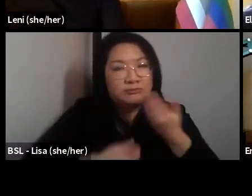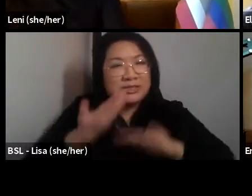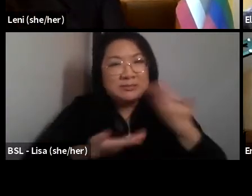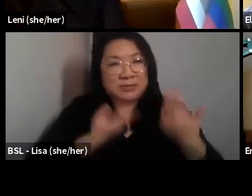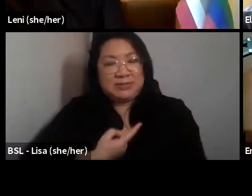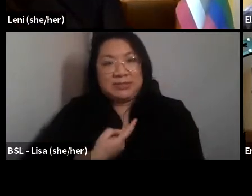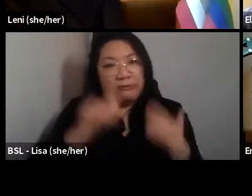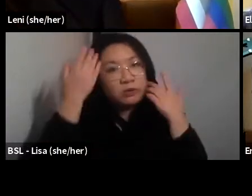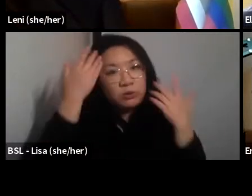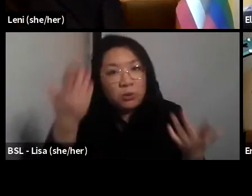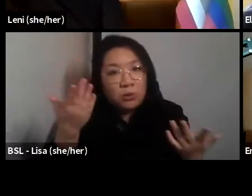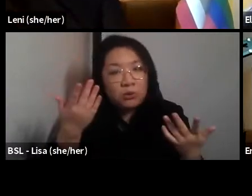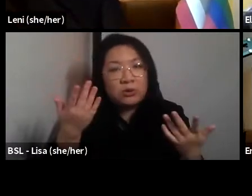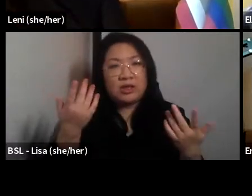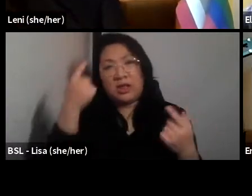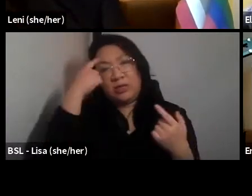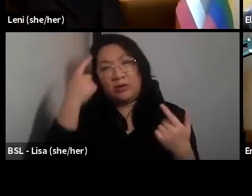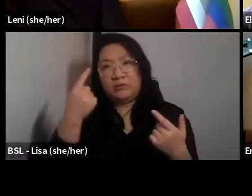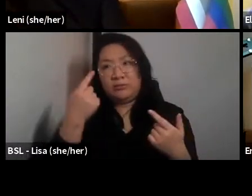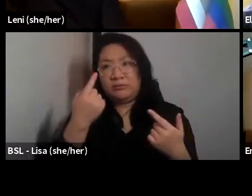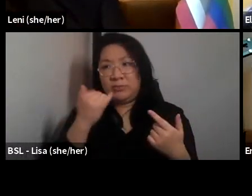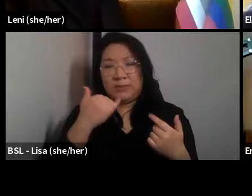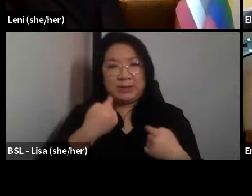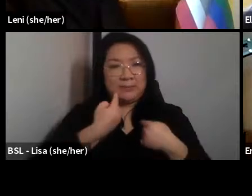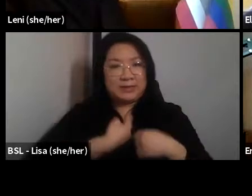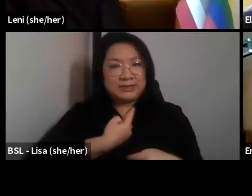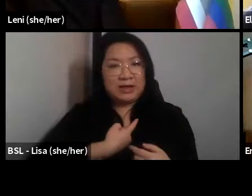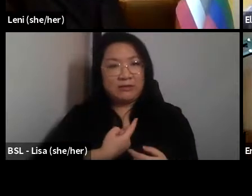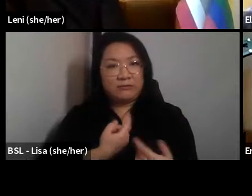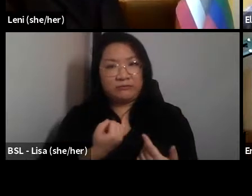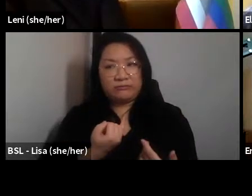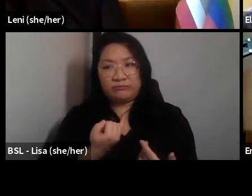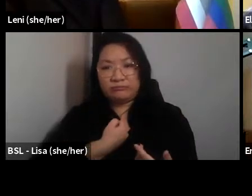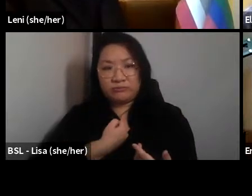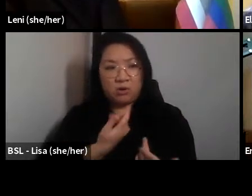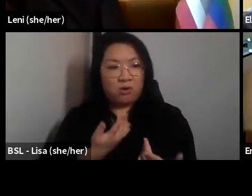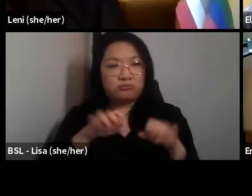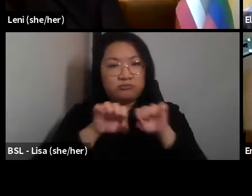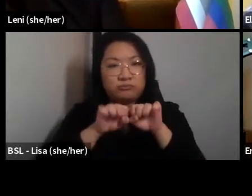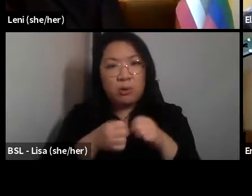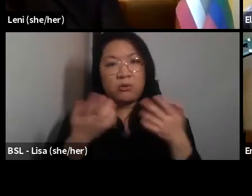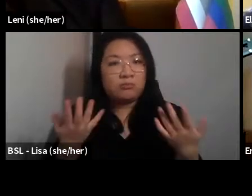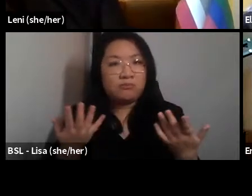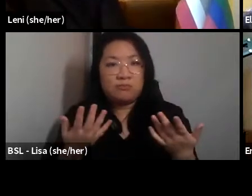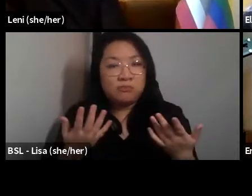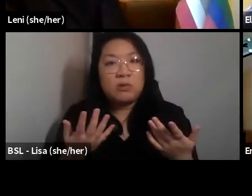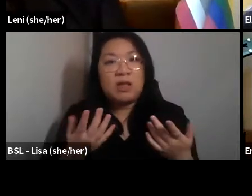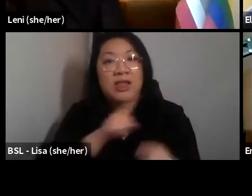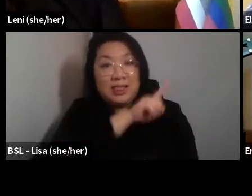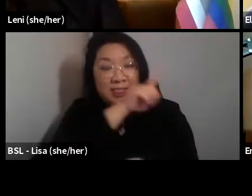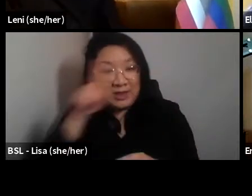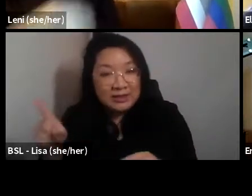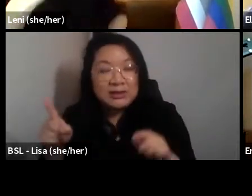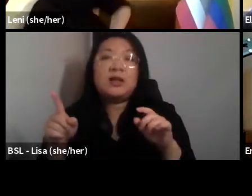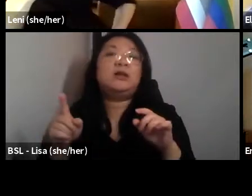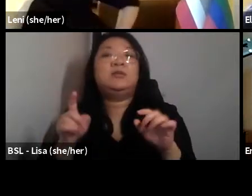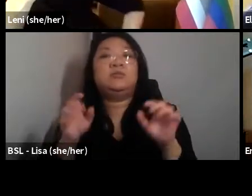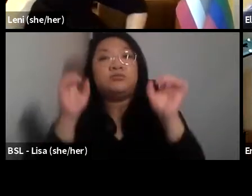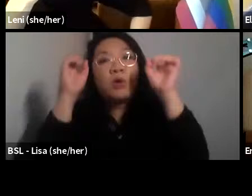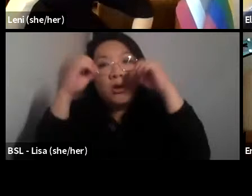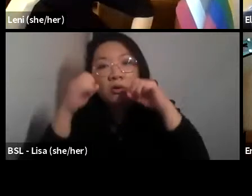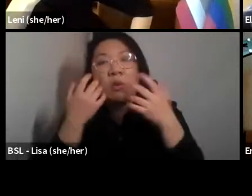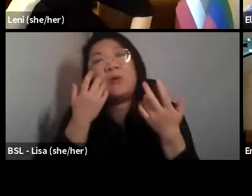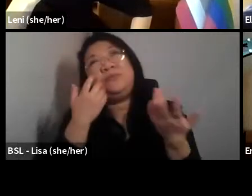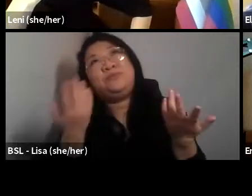was just something was wrong with me. But then after I'd done my Googling and I found out what I need to know, I didn't really interact with the